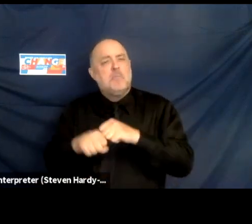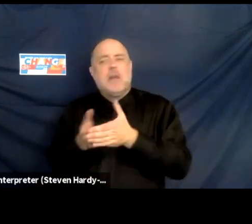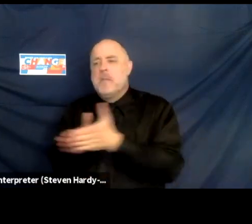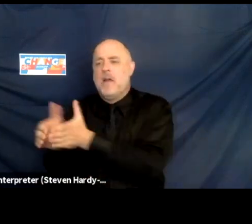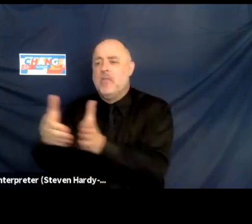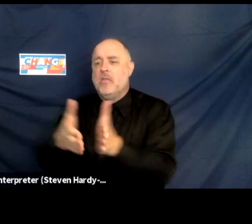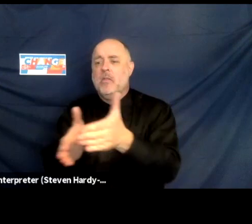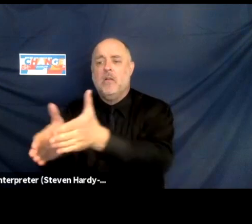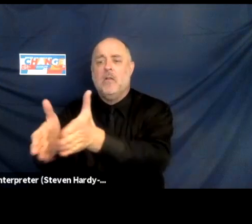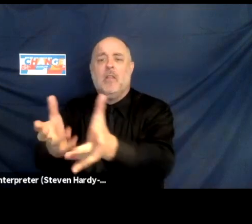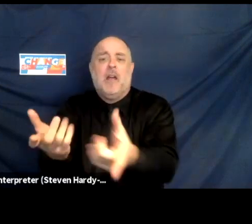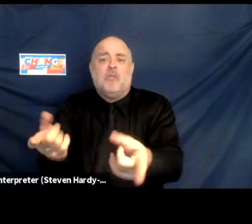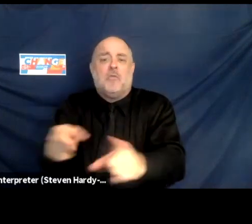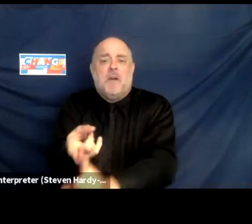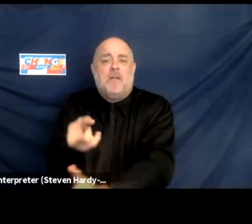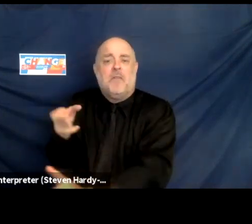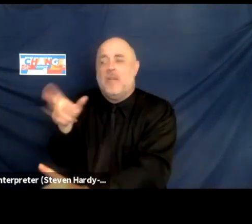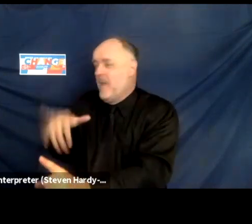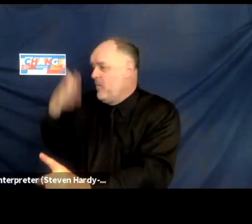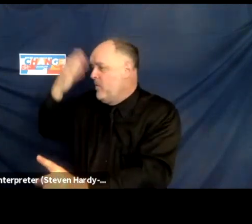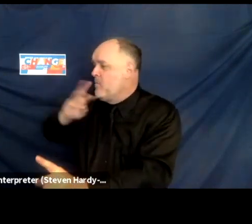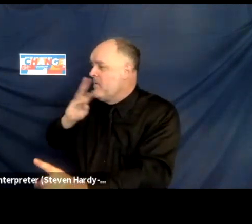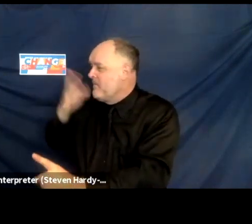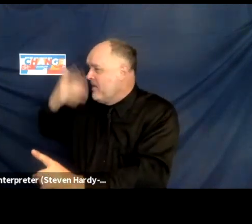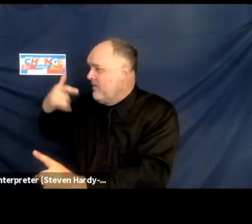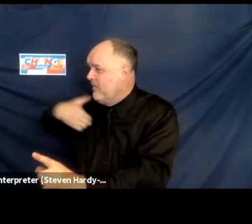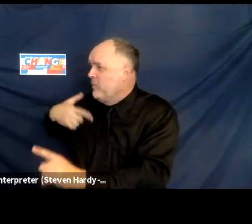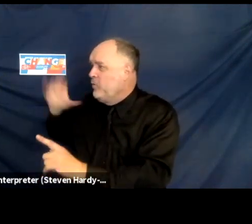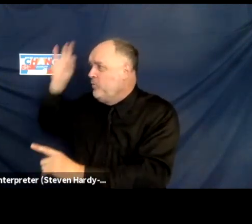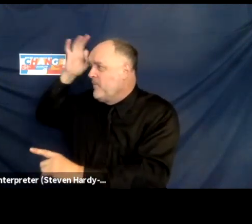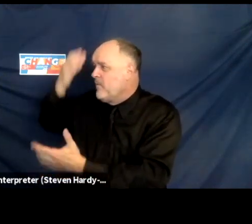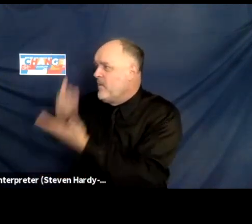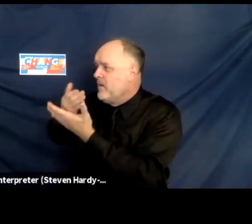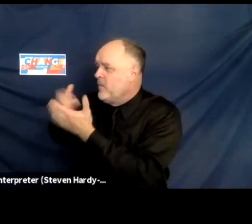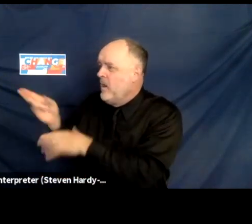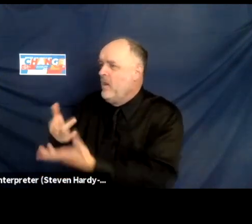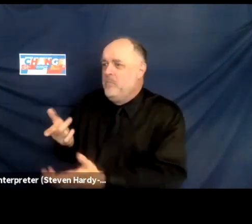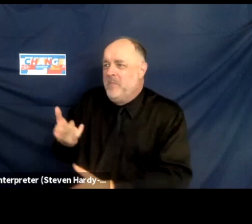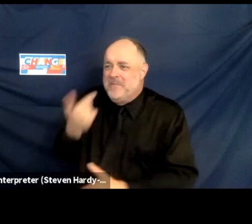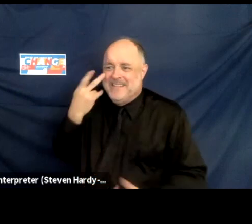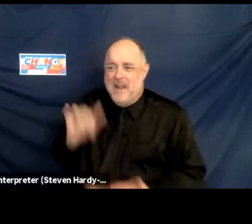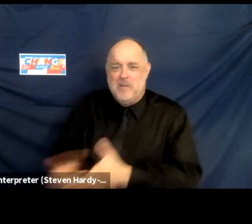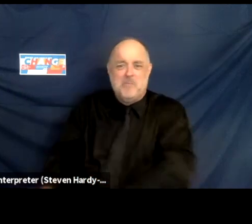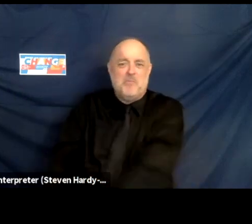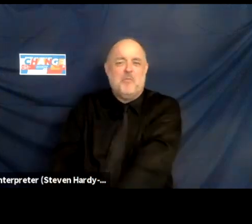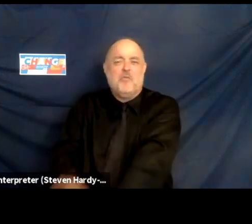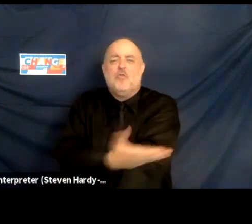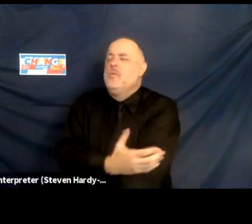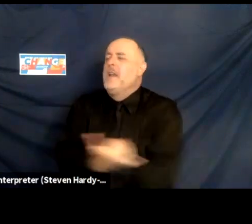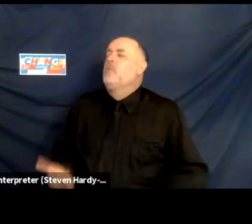that I worked to help get federal funding for, and who goes from Wilmington, Delaware, right along the Christina River, beautiful